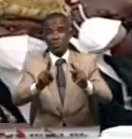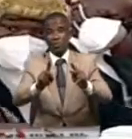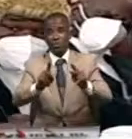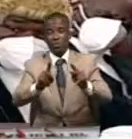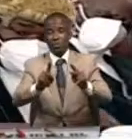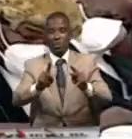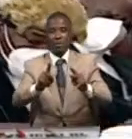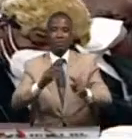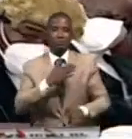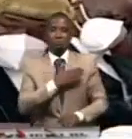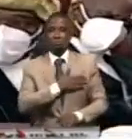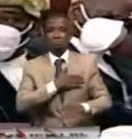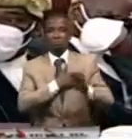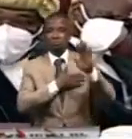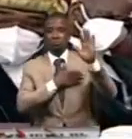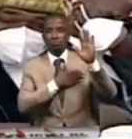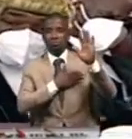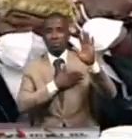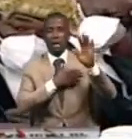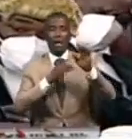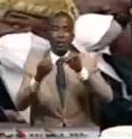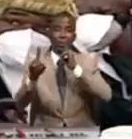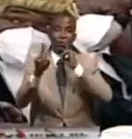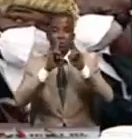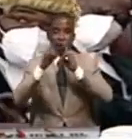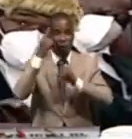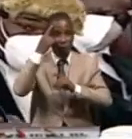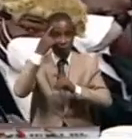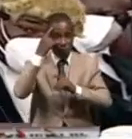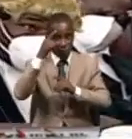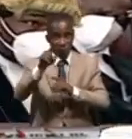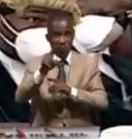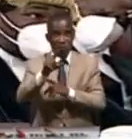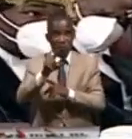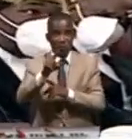my lords, speaking for